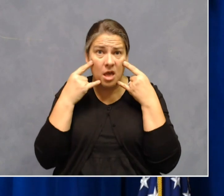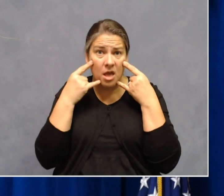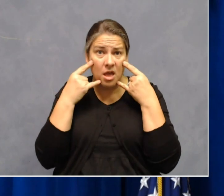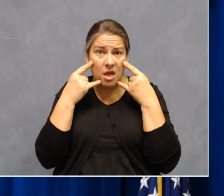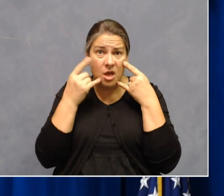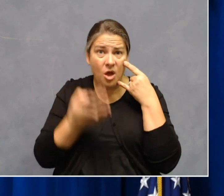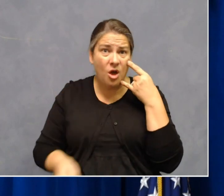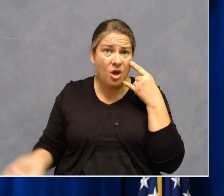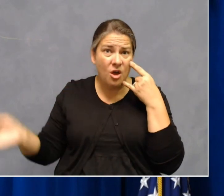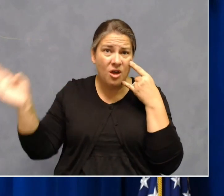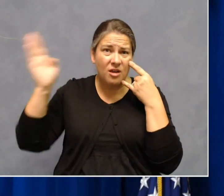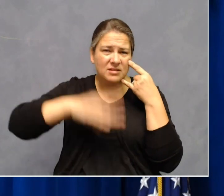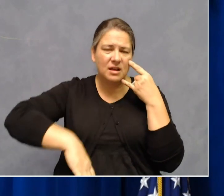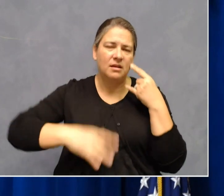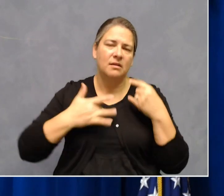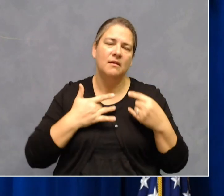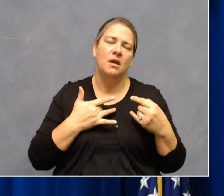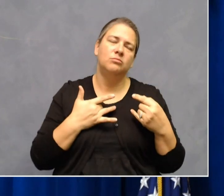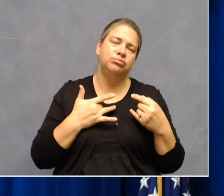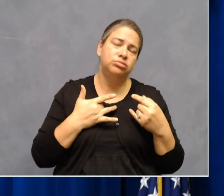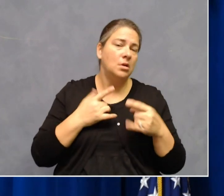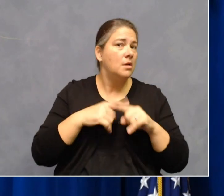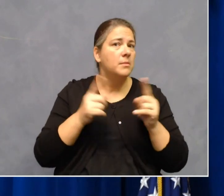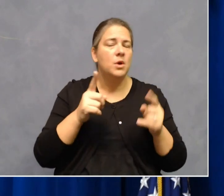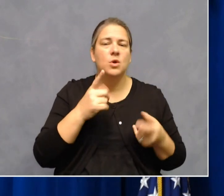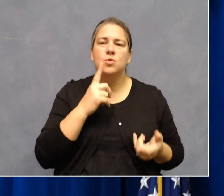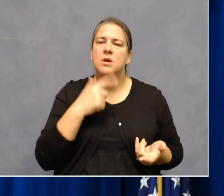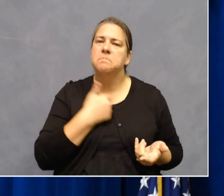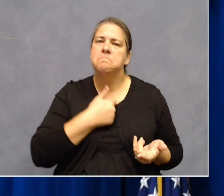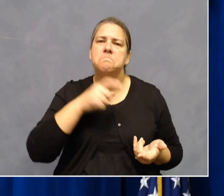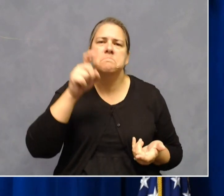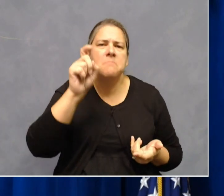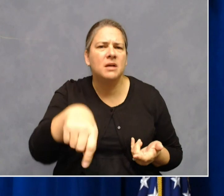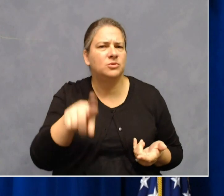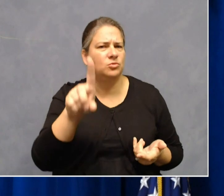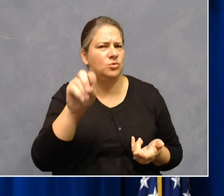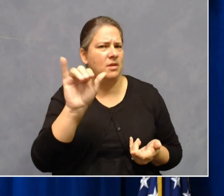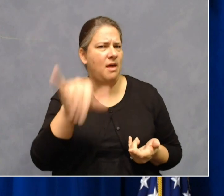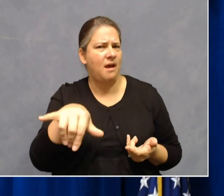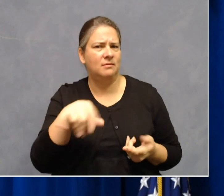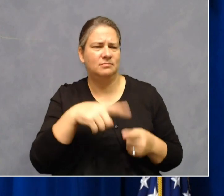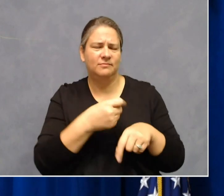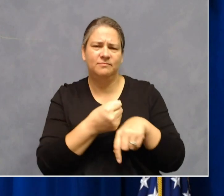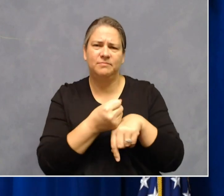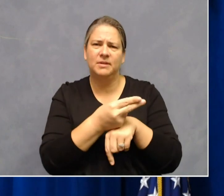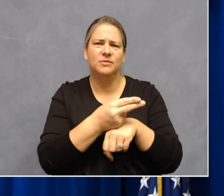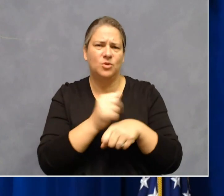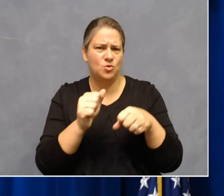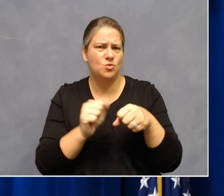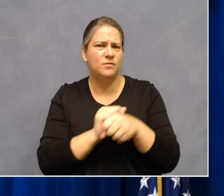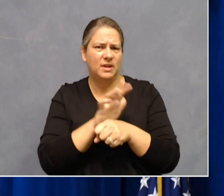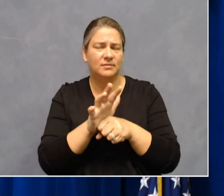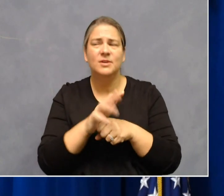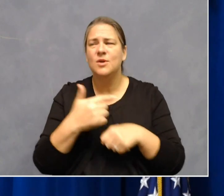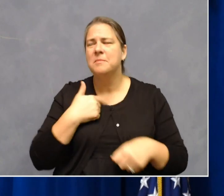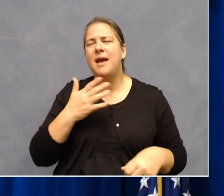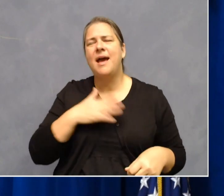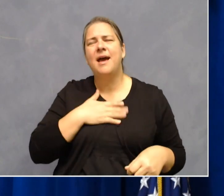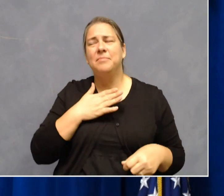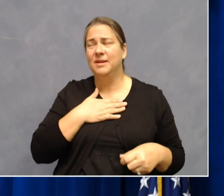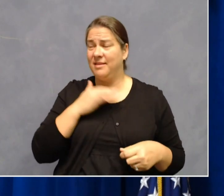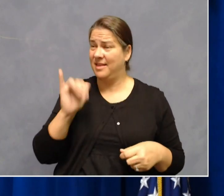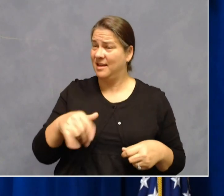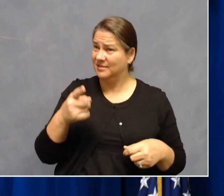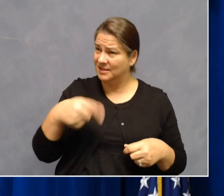must do to fight COVID-19. I pray that all Kentuckians will accept the challenge of wearing a mask to keep not only themselves